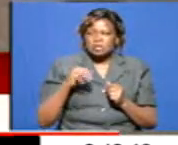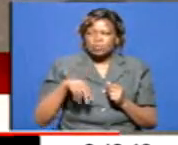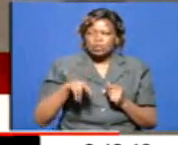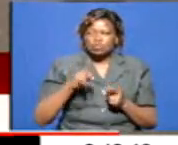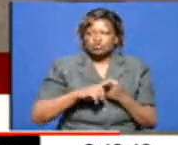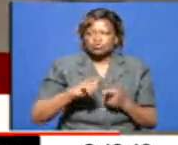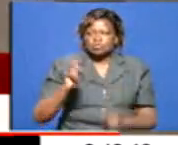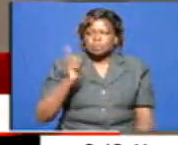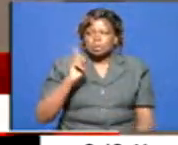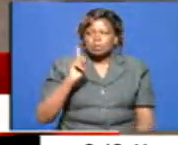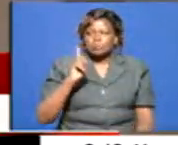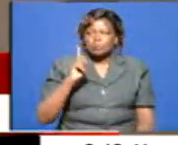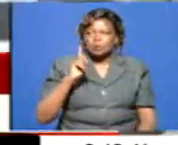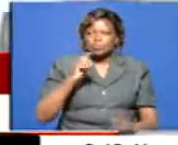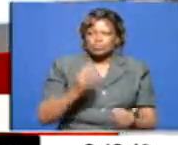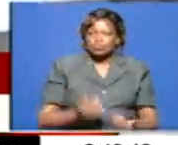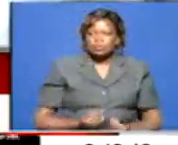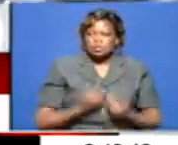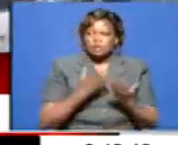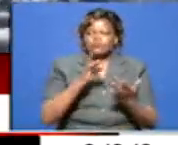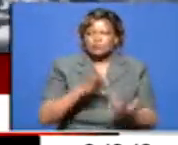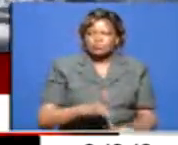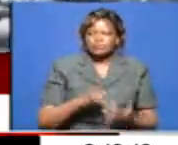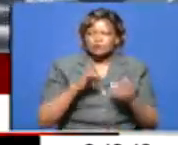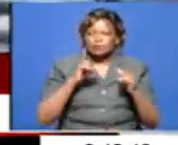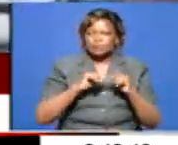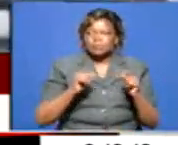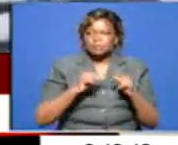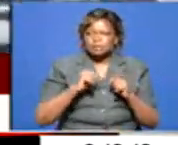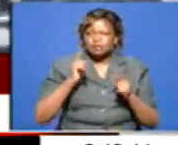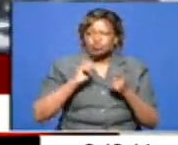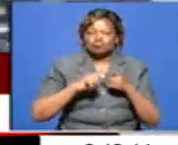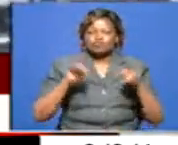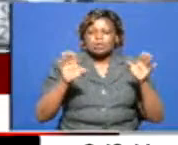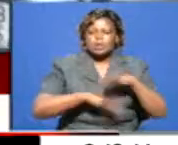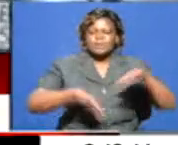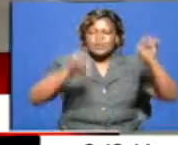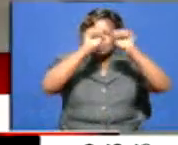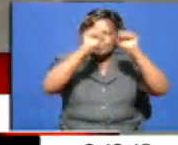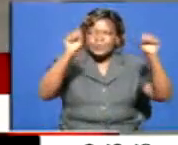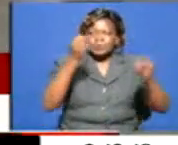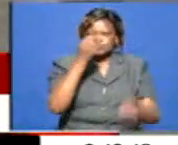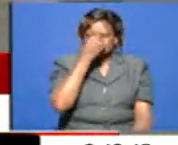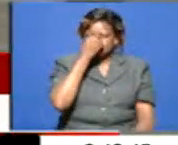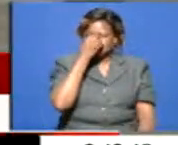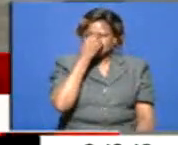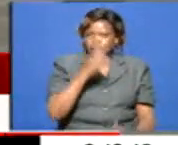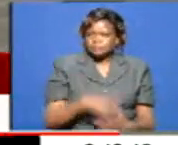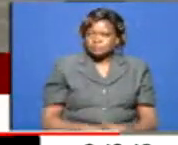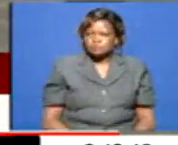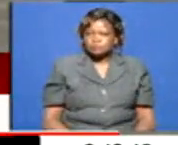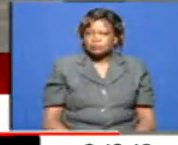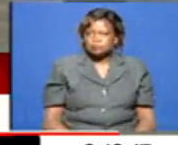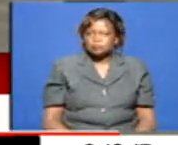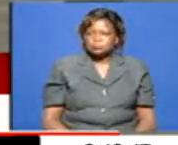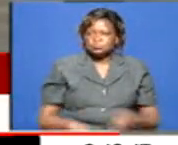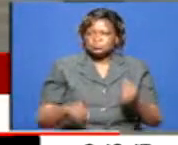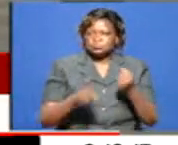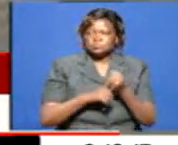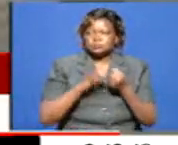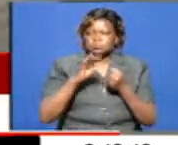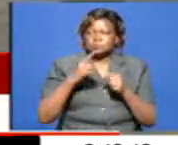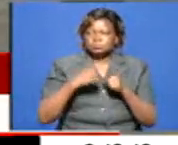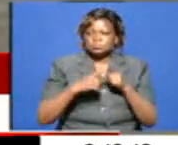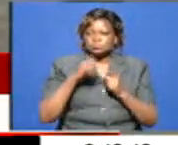Nairobi to deliver a special message to the Deputy President William Ruto. The 63-year-old says